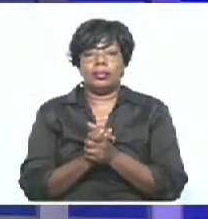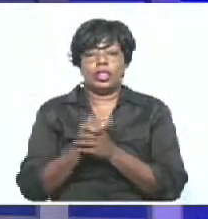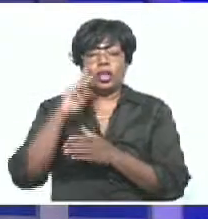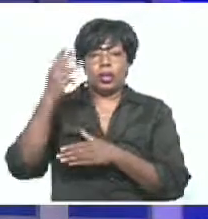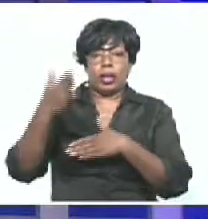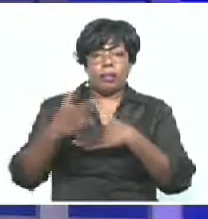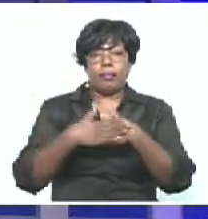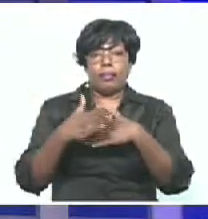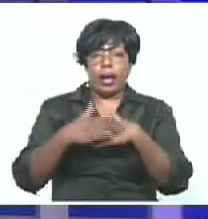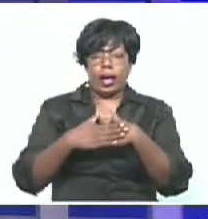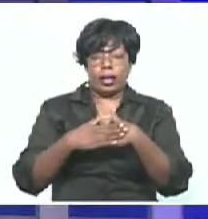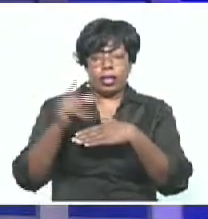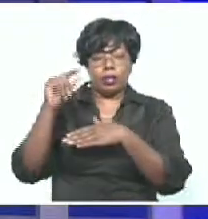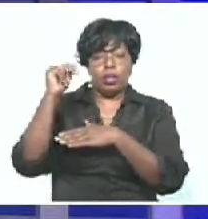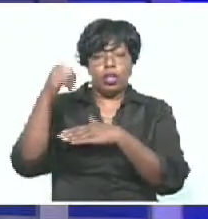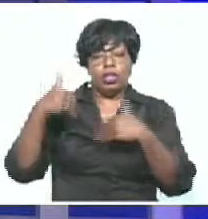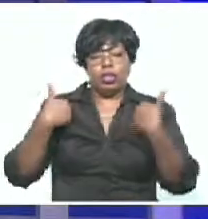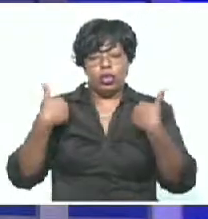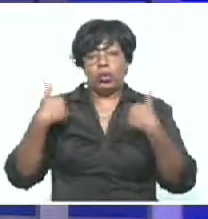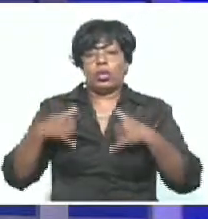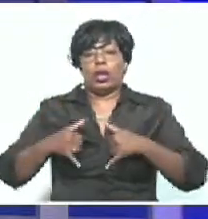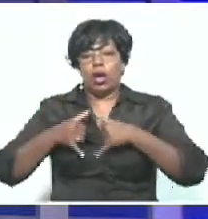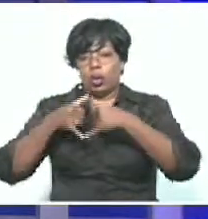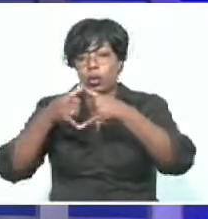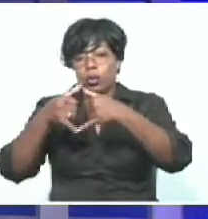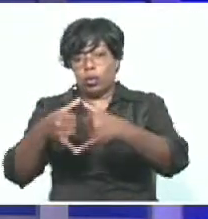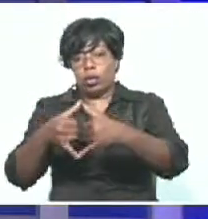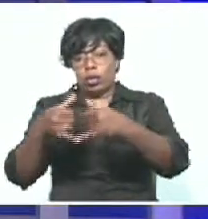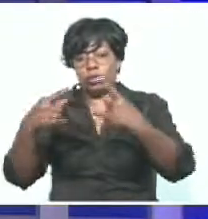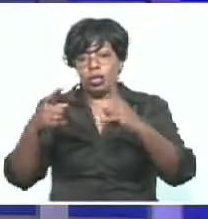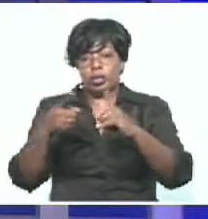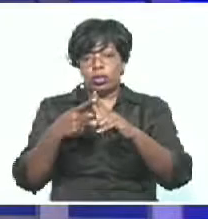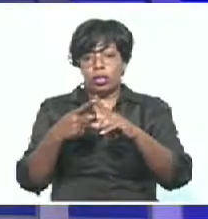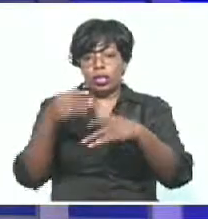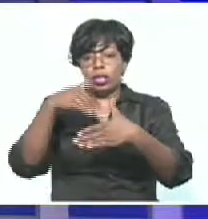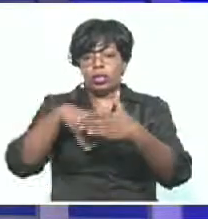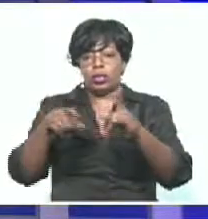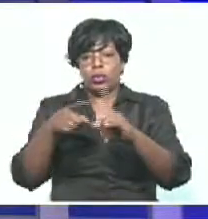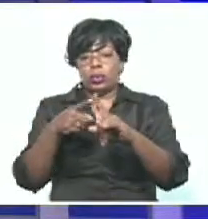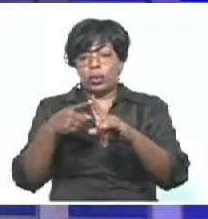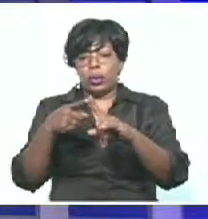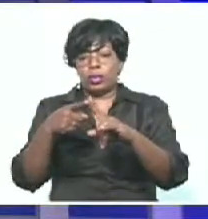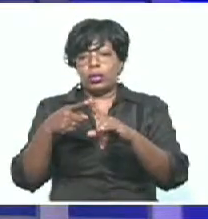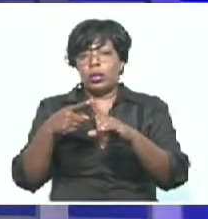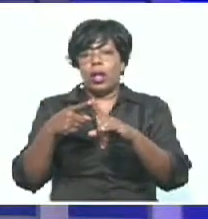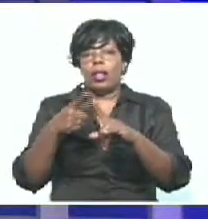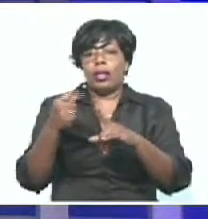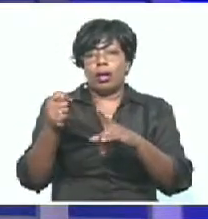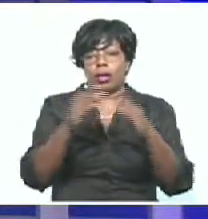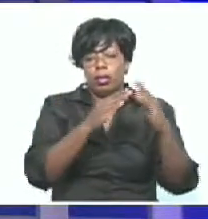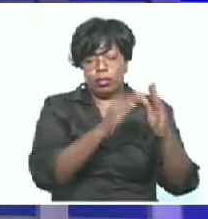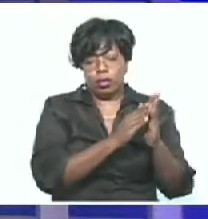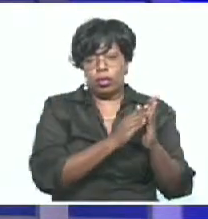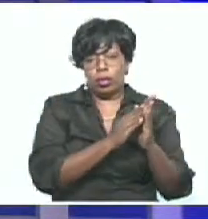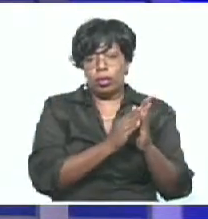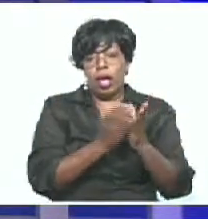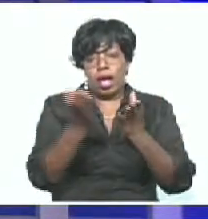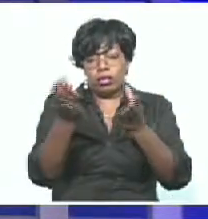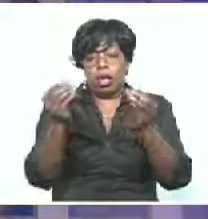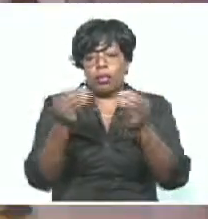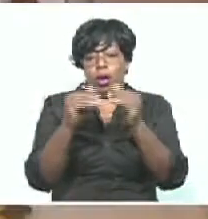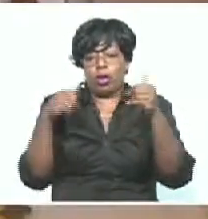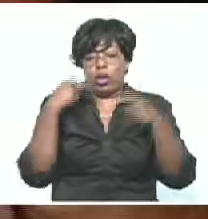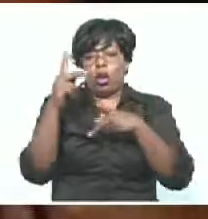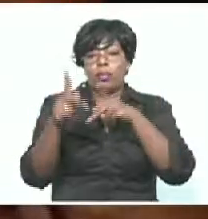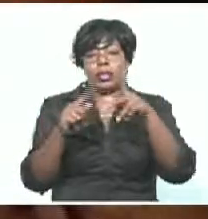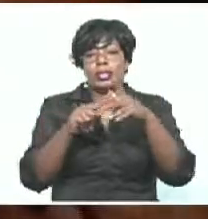Welcome back. The Governor General's Youth Award is attempting to extend its reach into the community and attract more young people to the program, starting